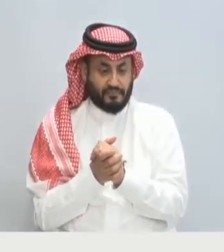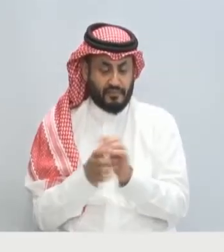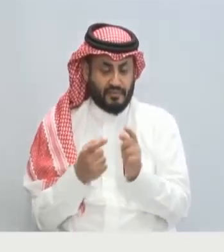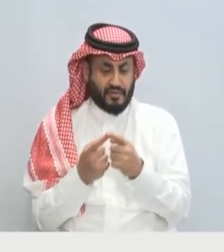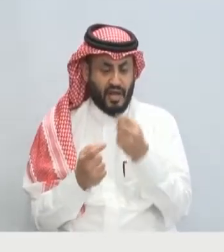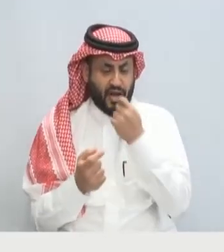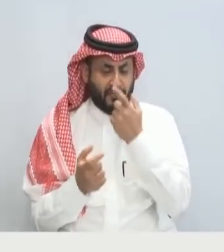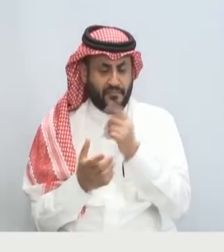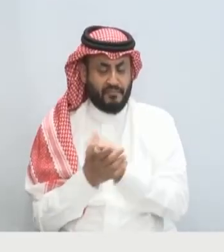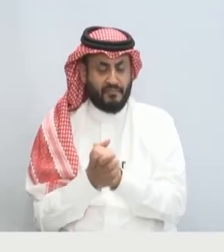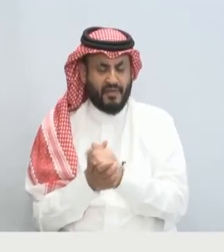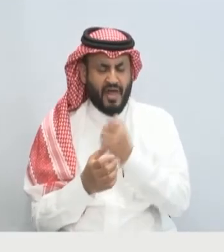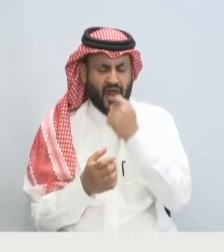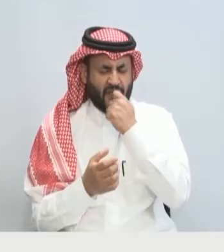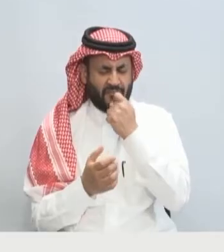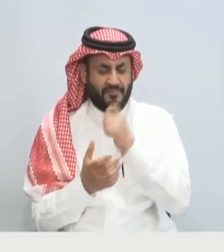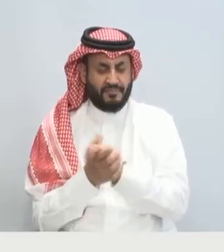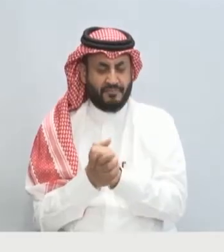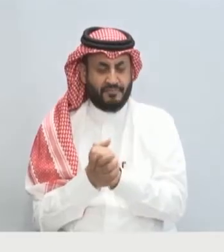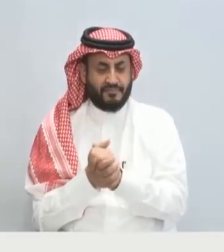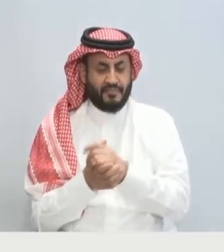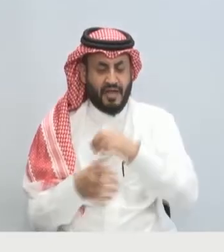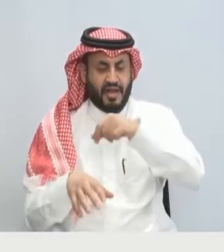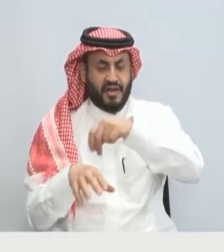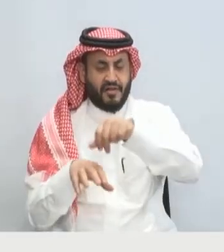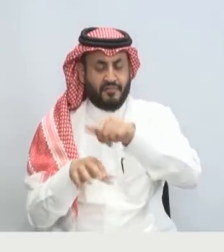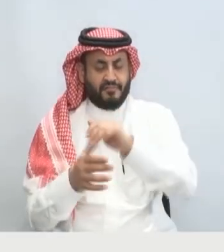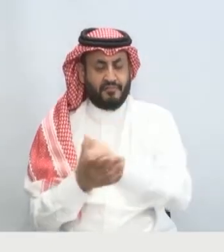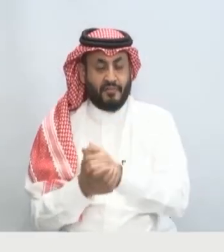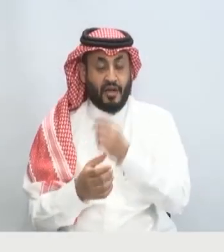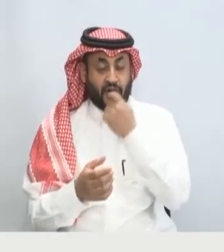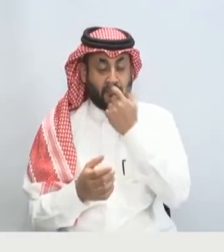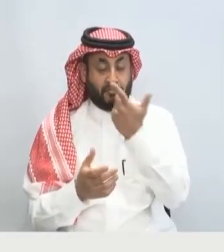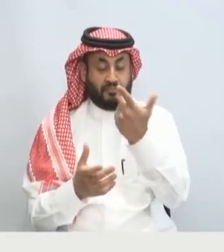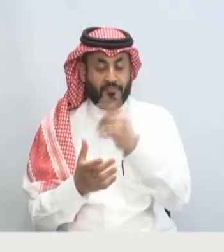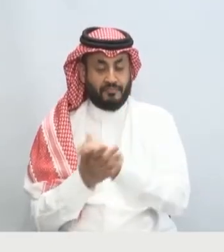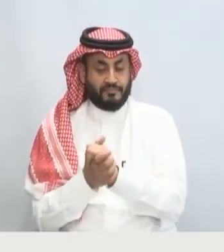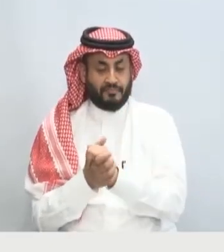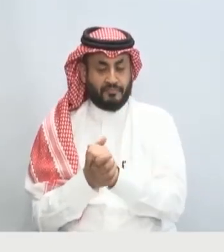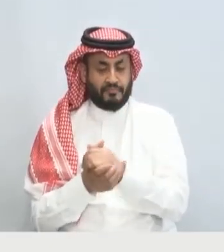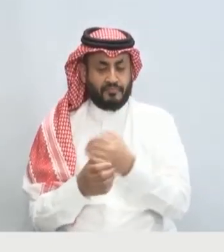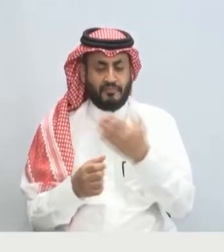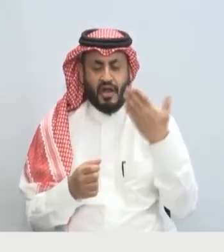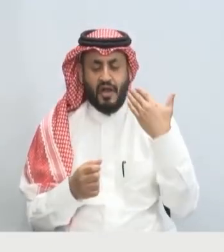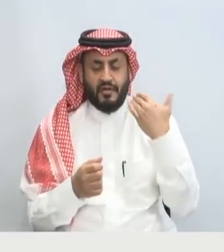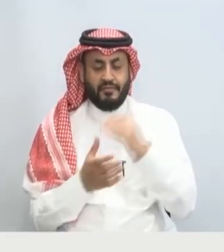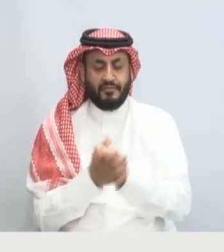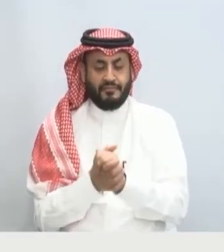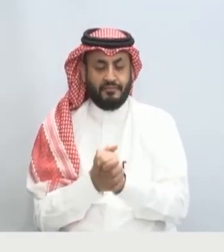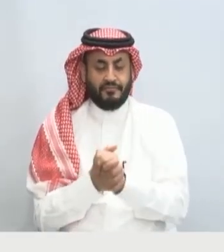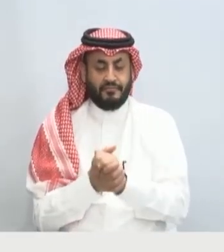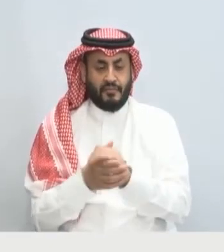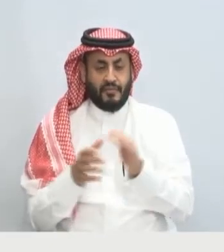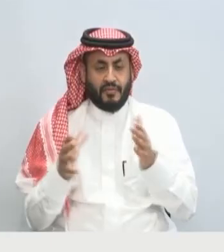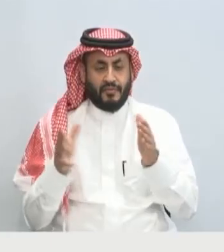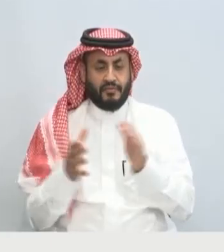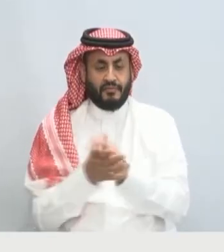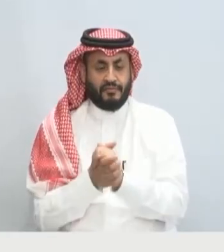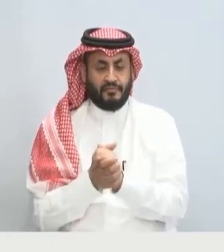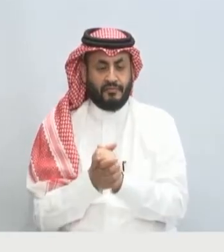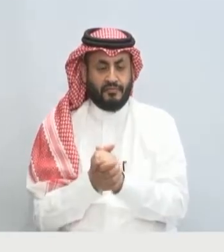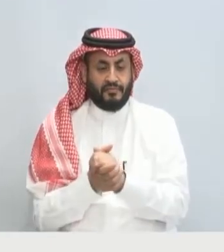Sweet, sour, salty, tasty, hot,